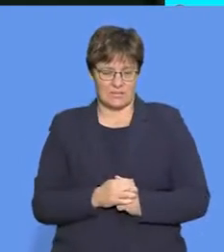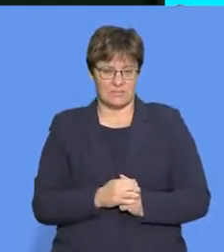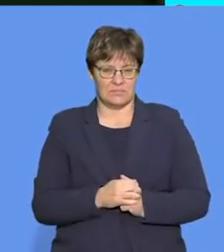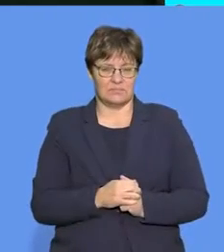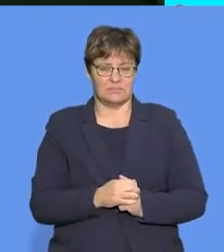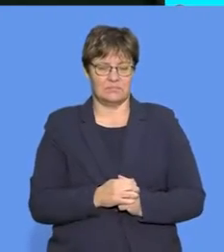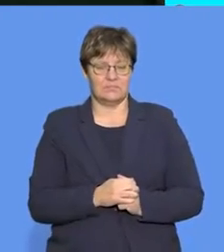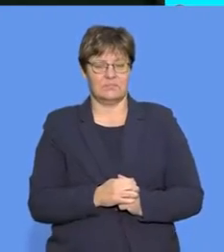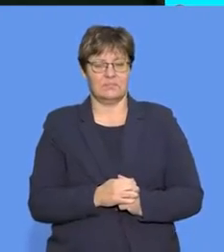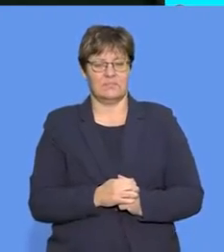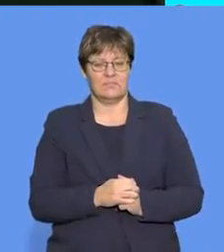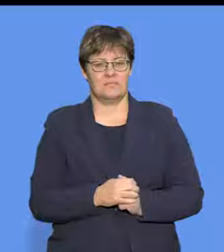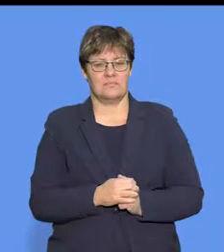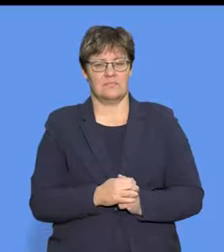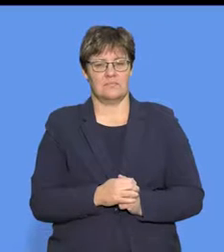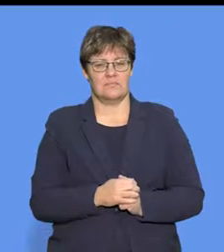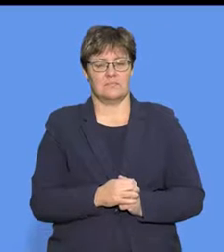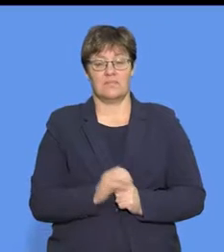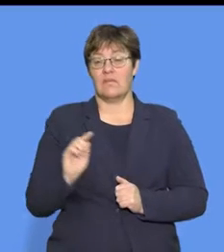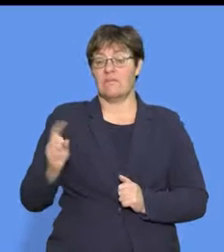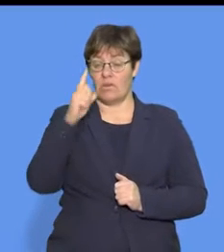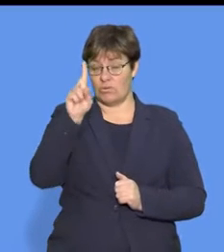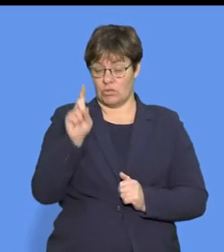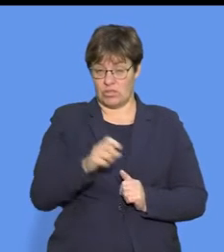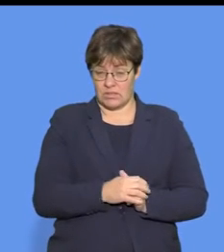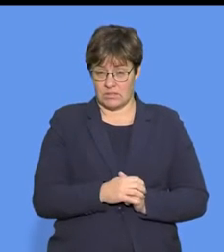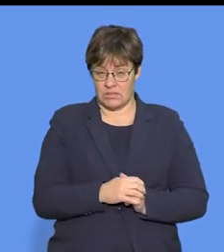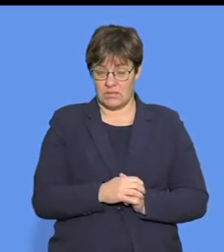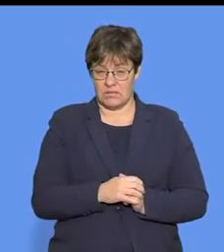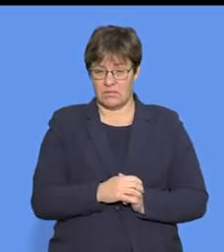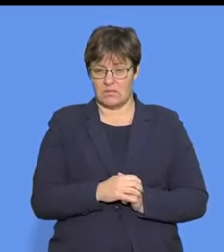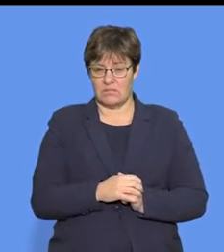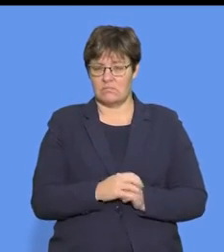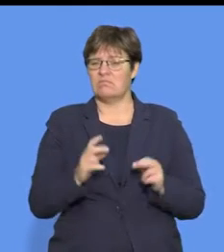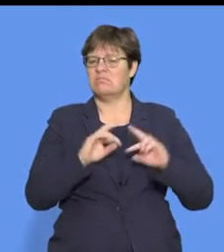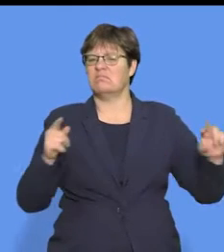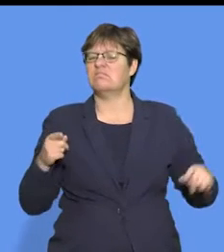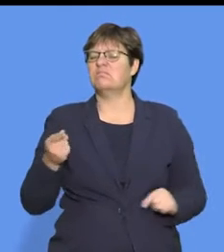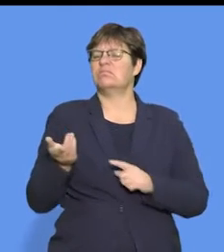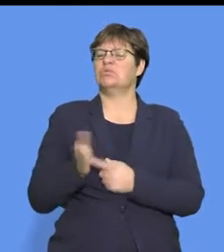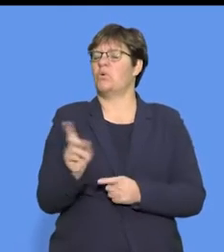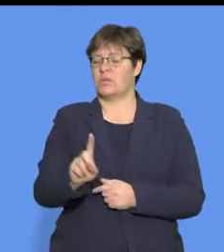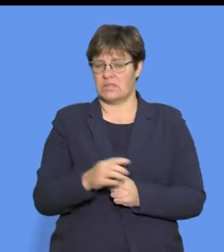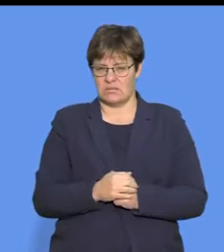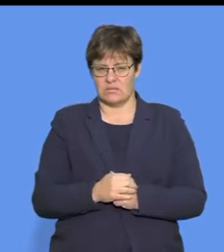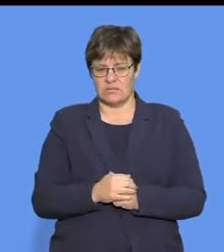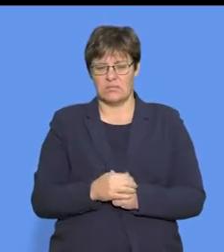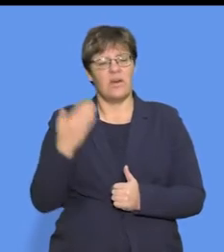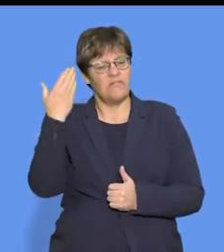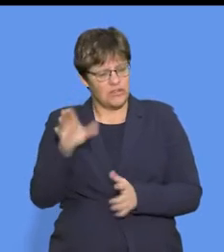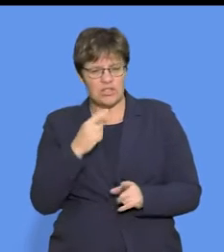cell. Well, let's go and have a look at the questions. So the first question is, what type of cell is